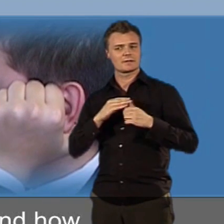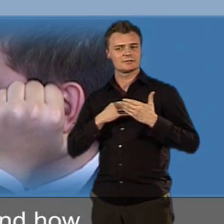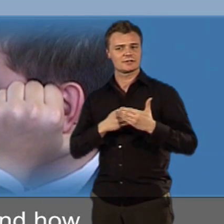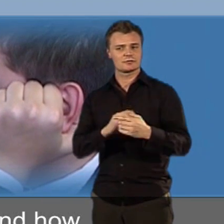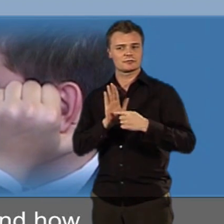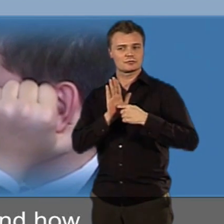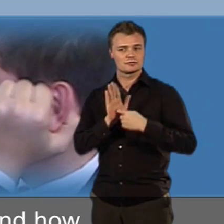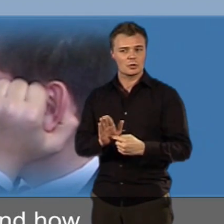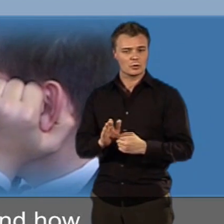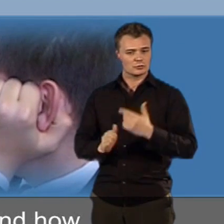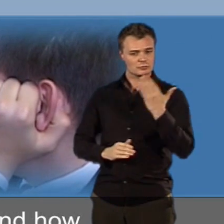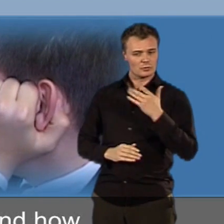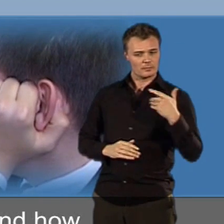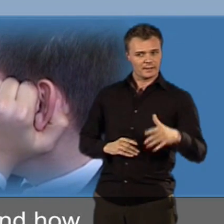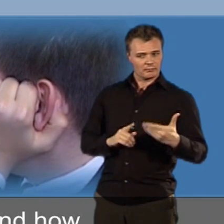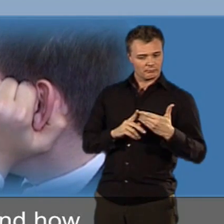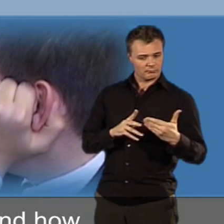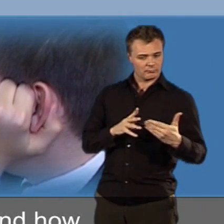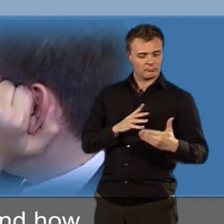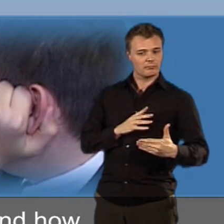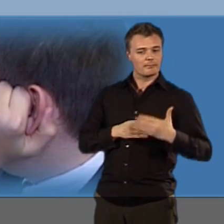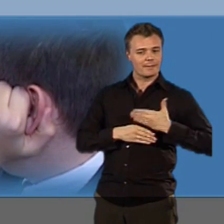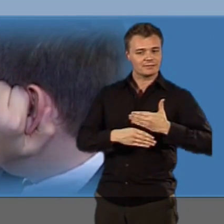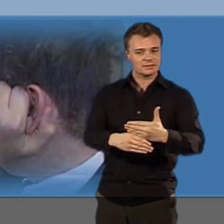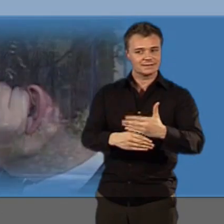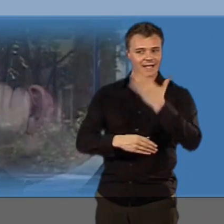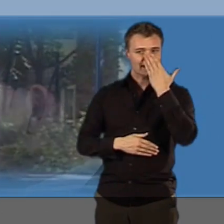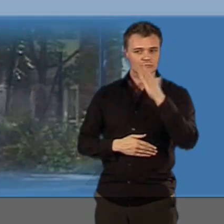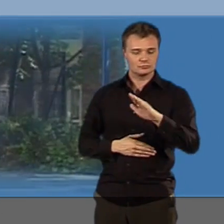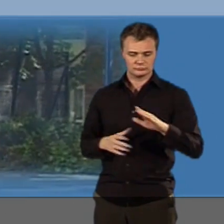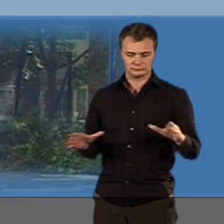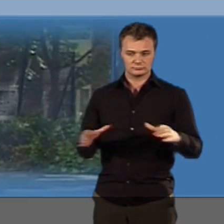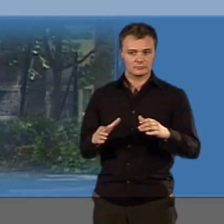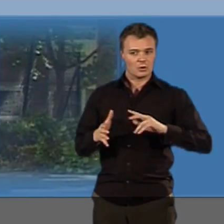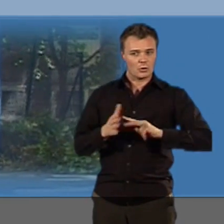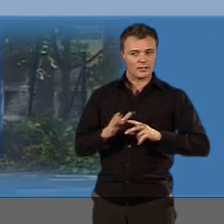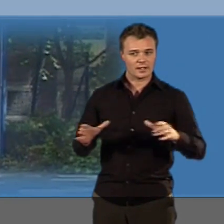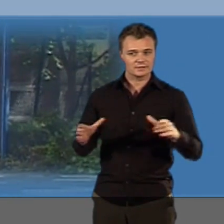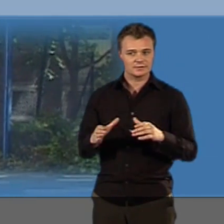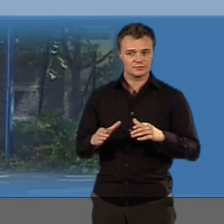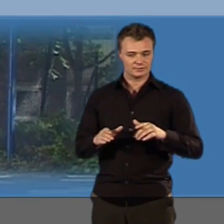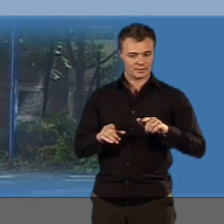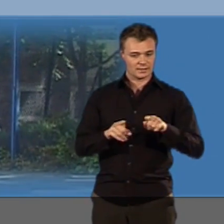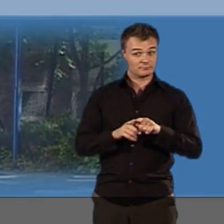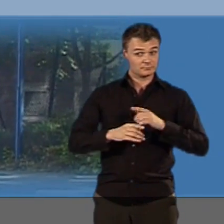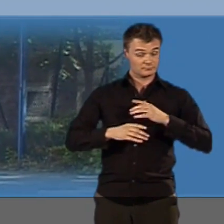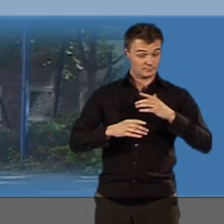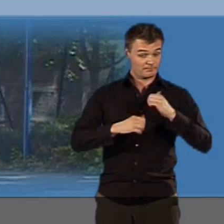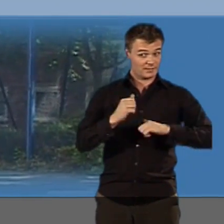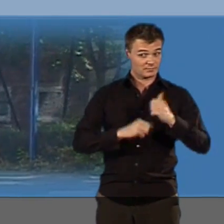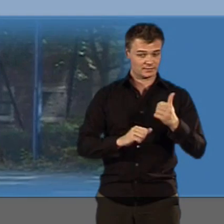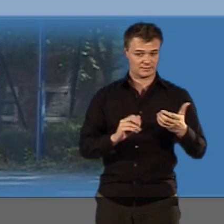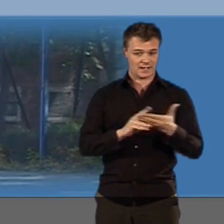learning, and how the making of reasonable adjustments has minimised and removed these barriers.